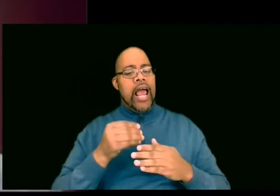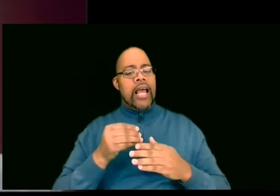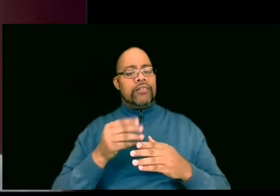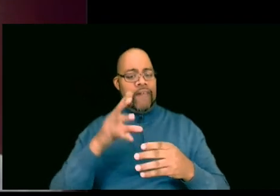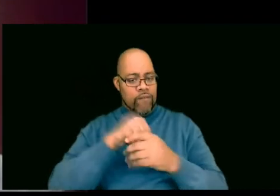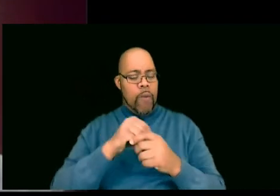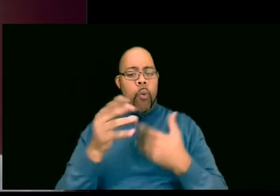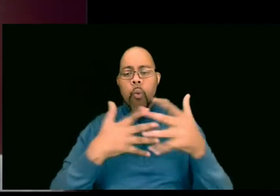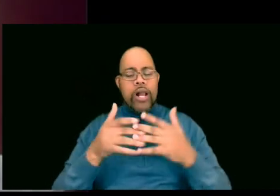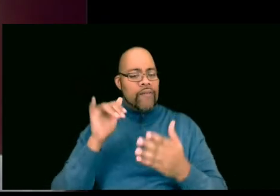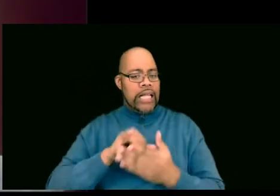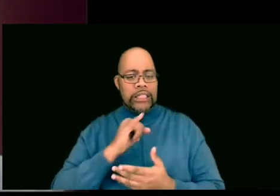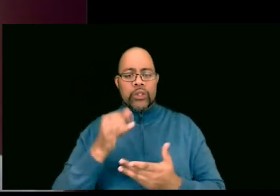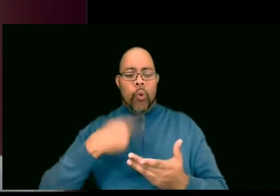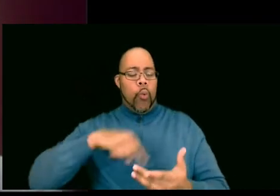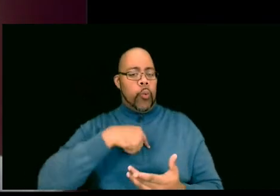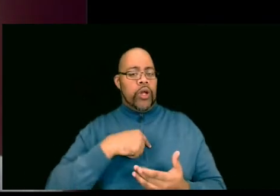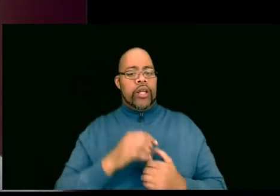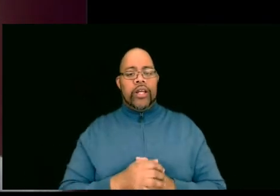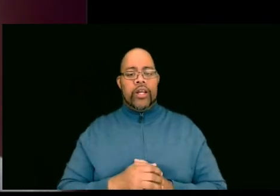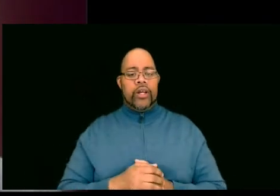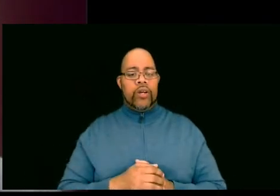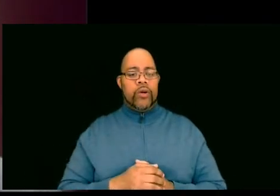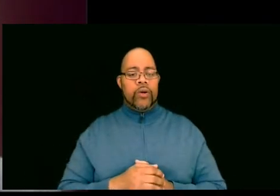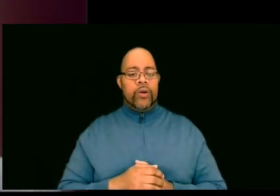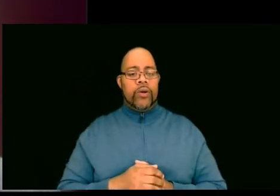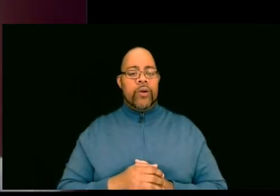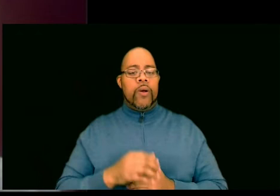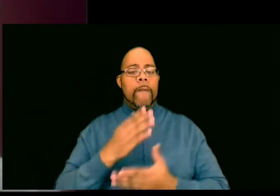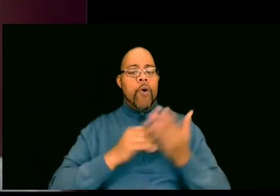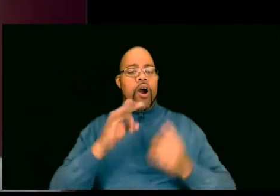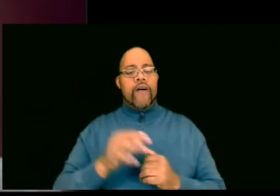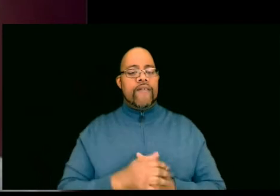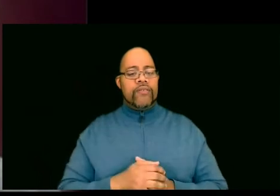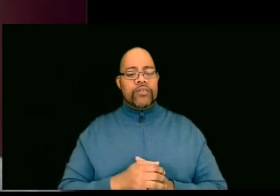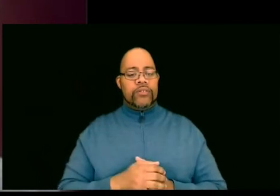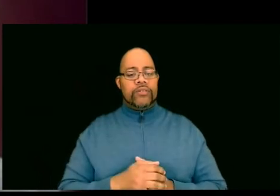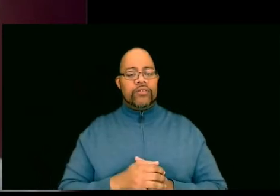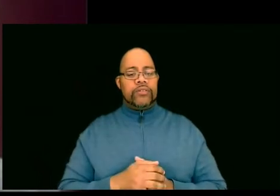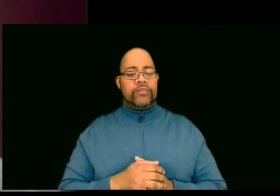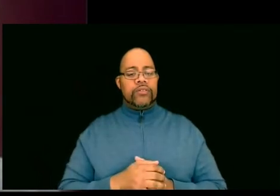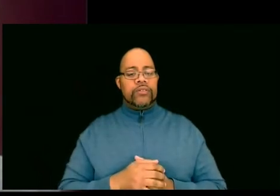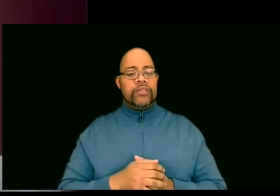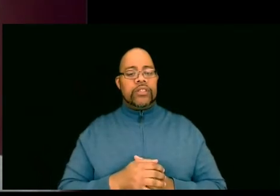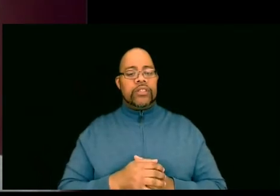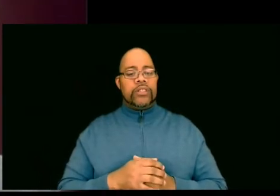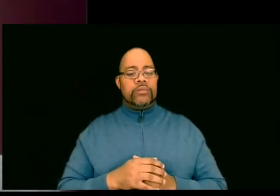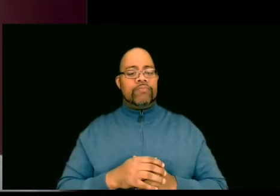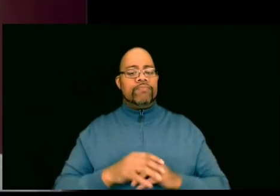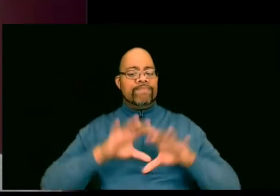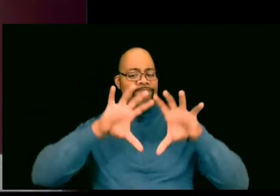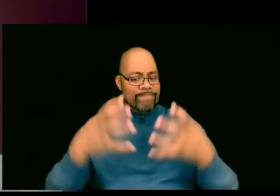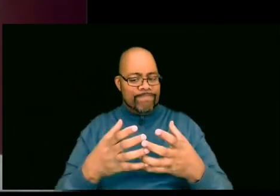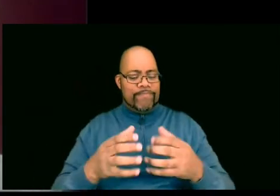representation and share of whatever it is that we are, that is part of a commons or a